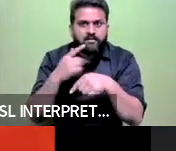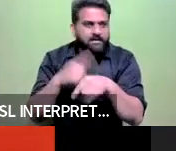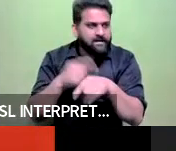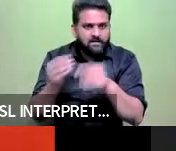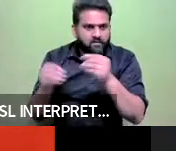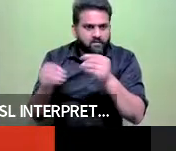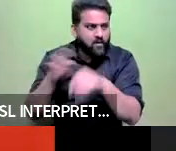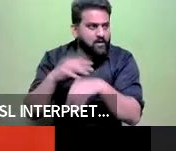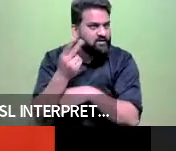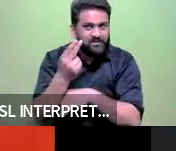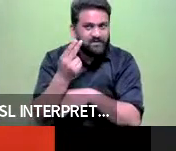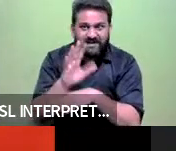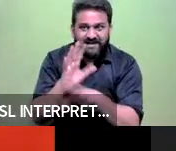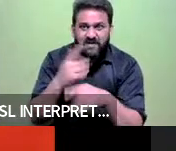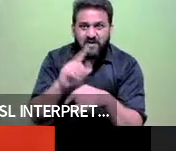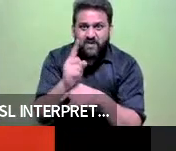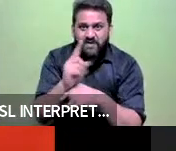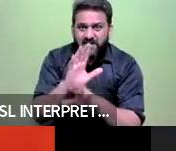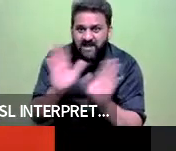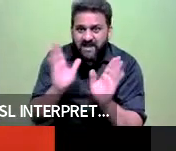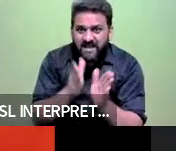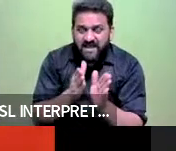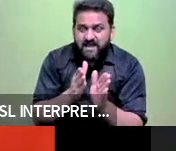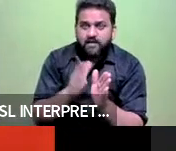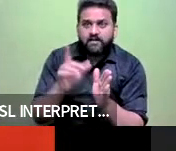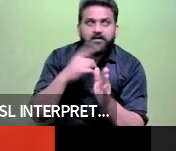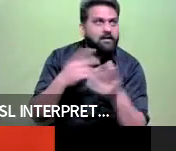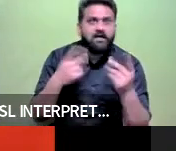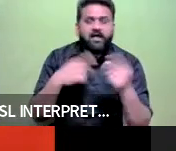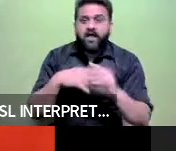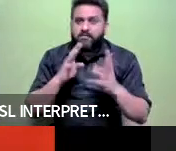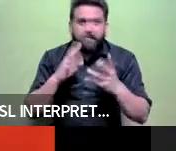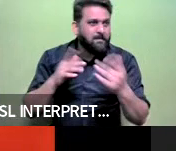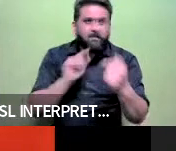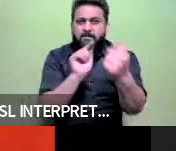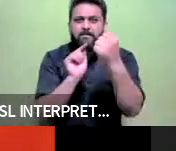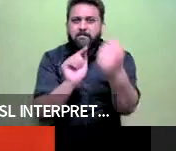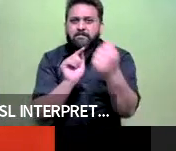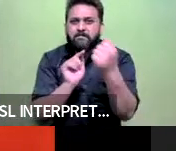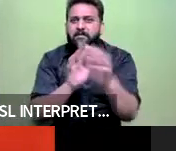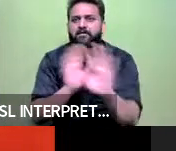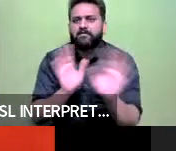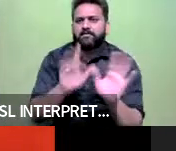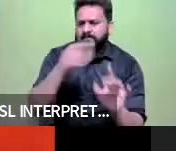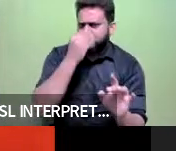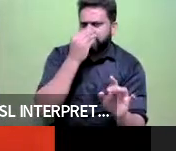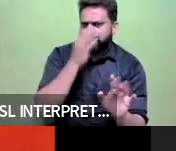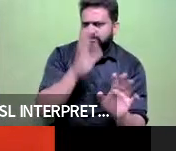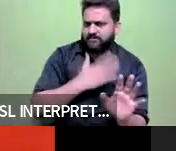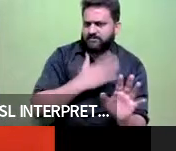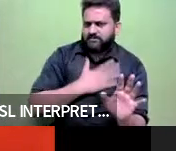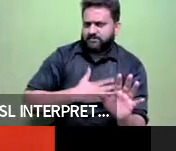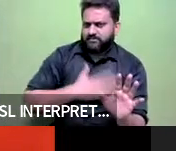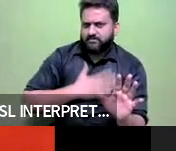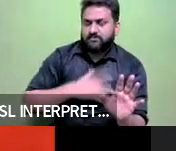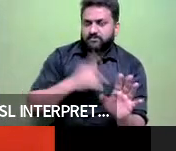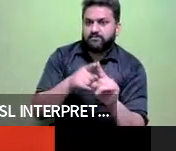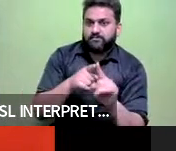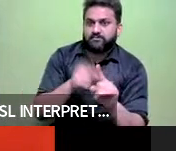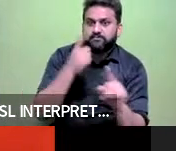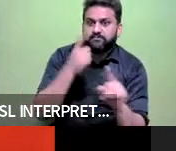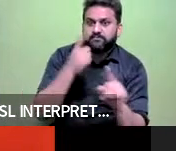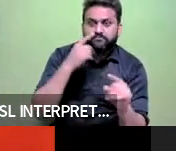2 minutes or 1 minute, you don't have to rush through the argument. Easy, as if nothing has happened. You are